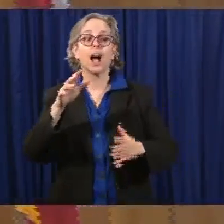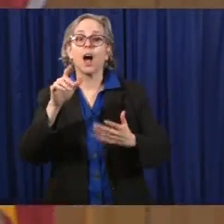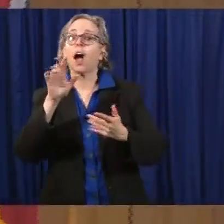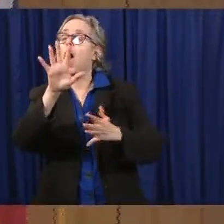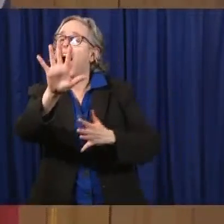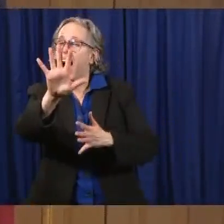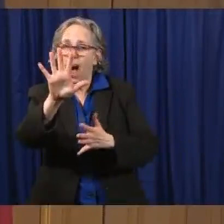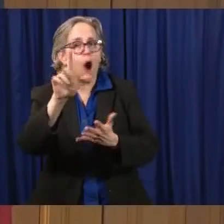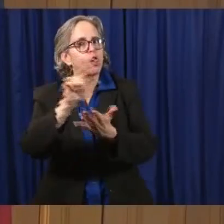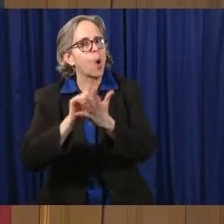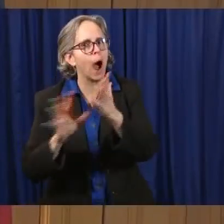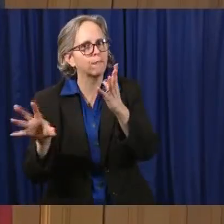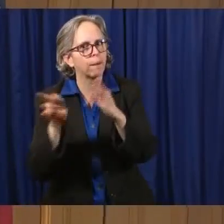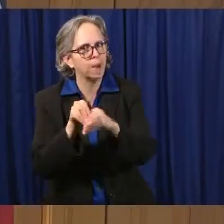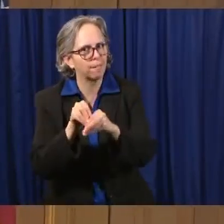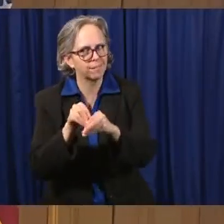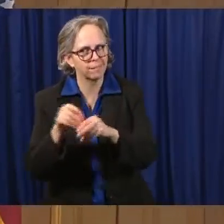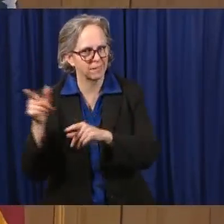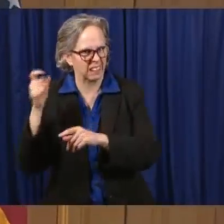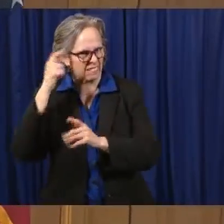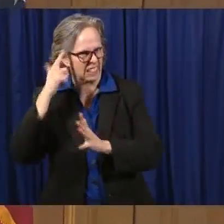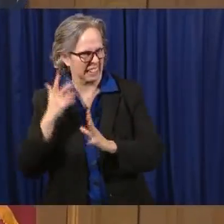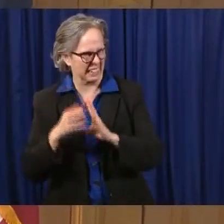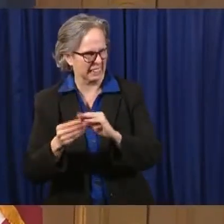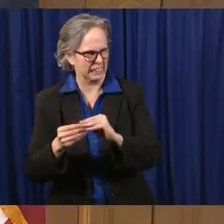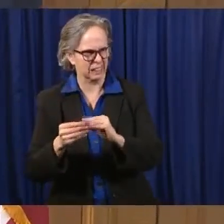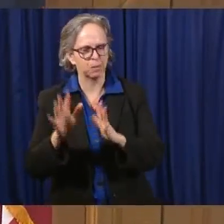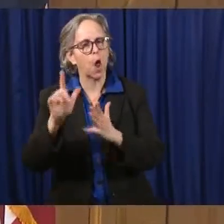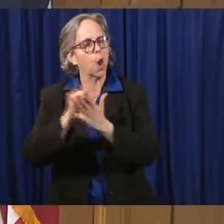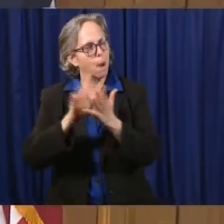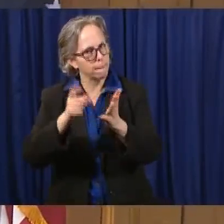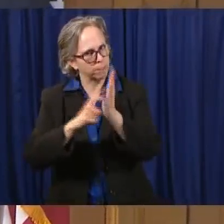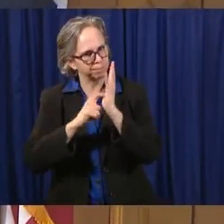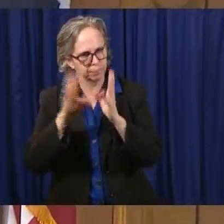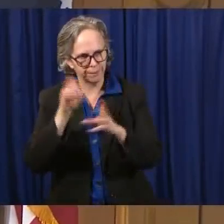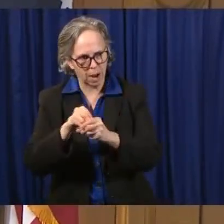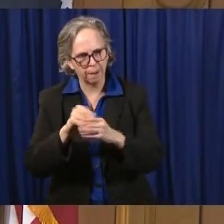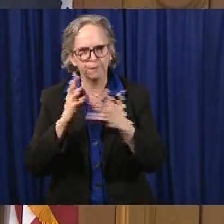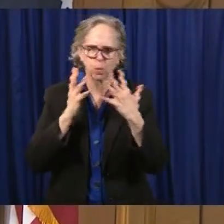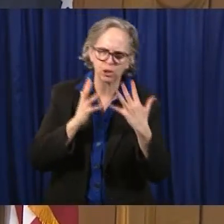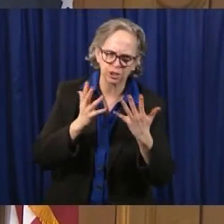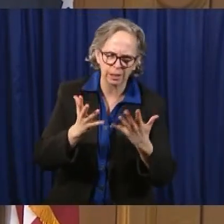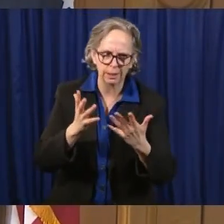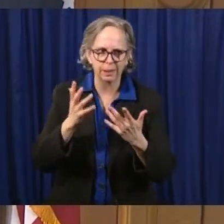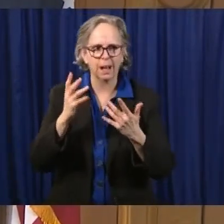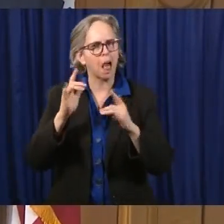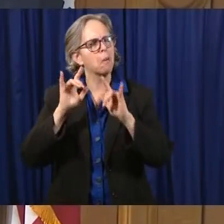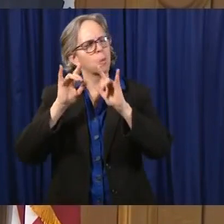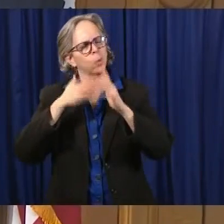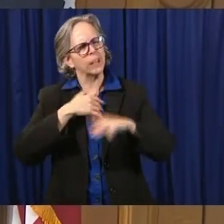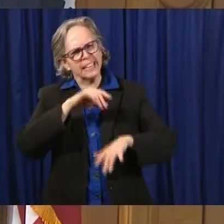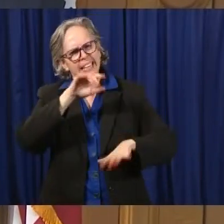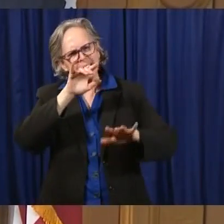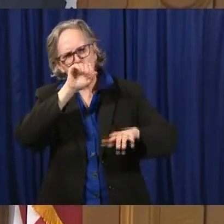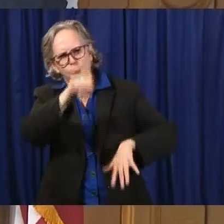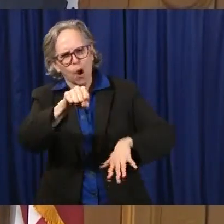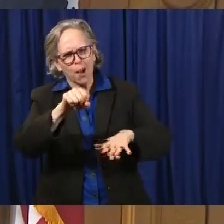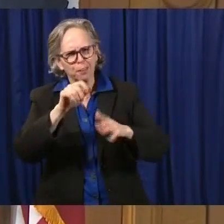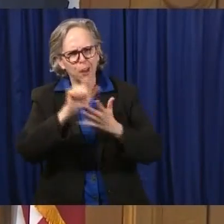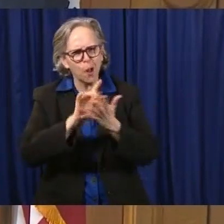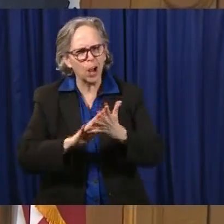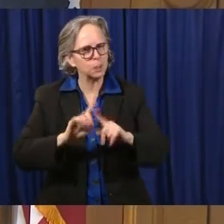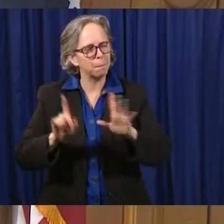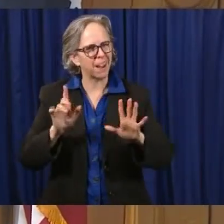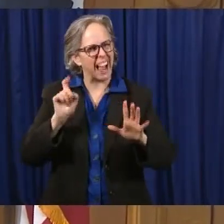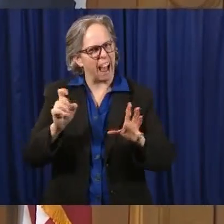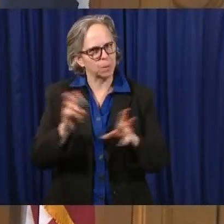I'm sorry, I didn't quite hear that. Lawyers have to be involved, unfortunately, so we love lawyers, so I am one. found myself going back through the